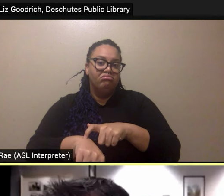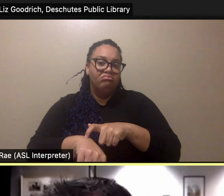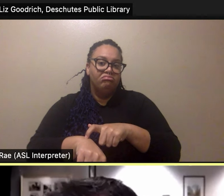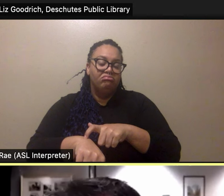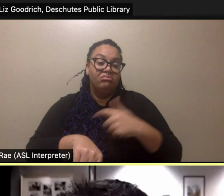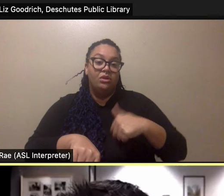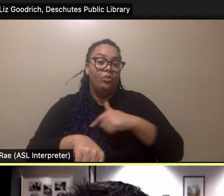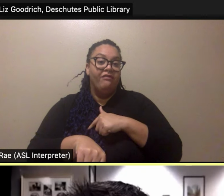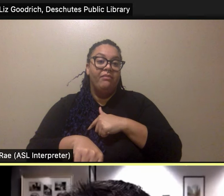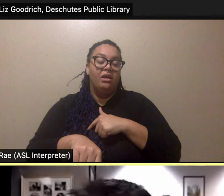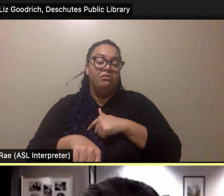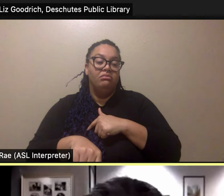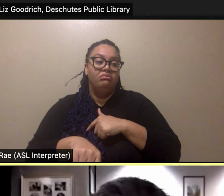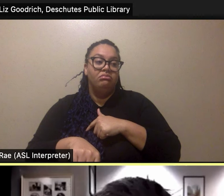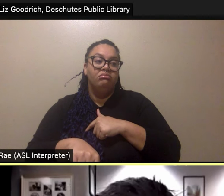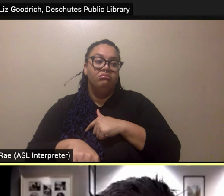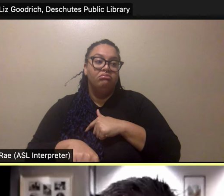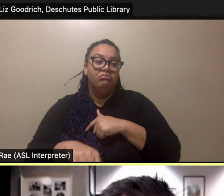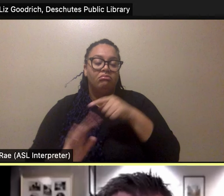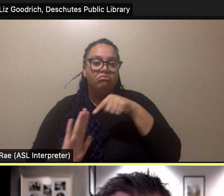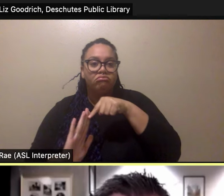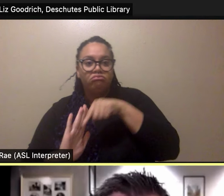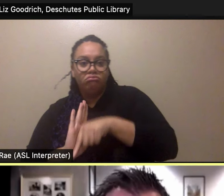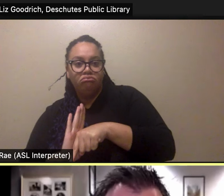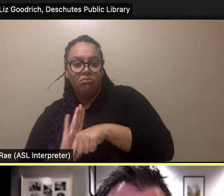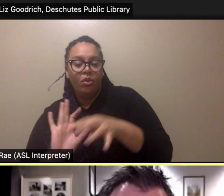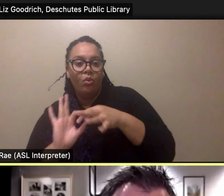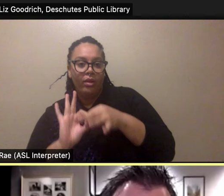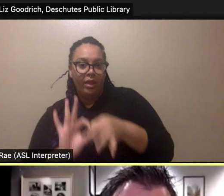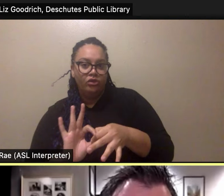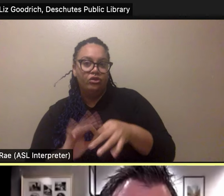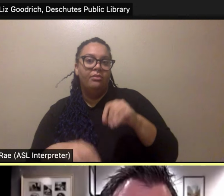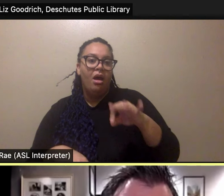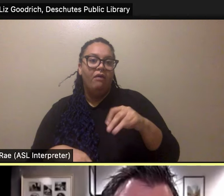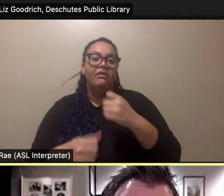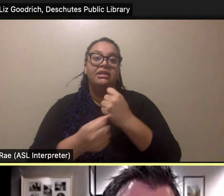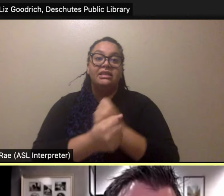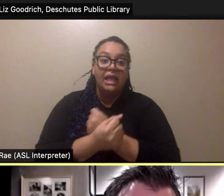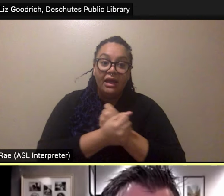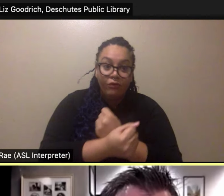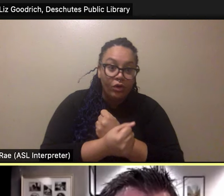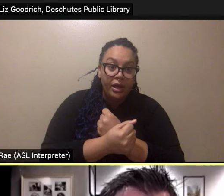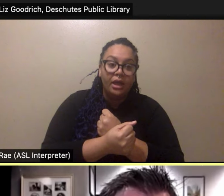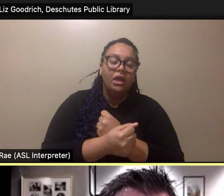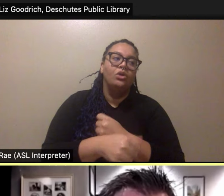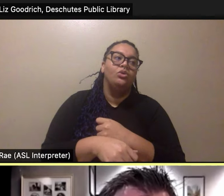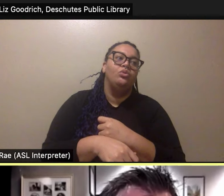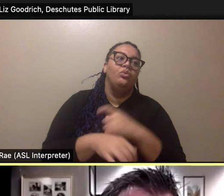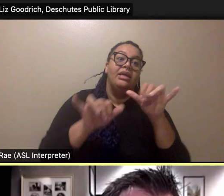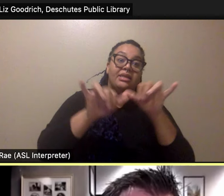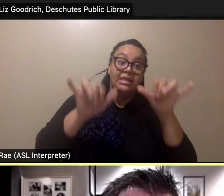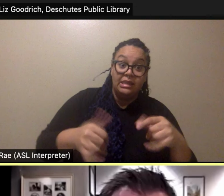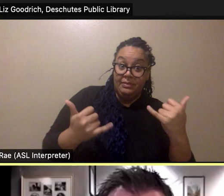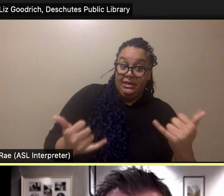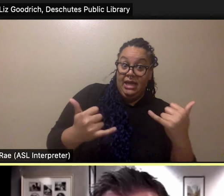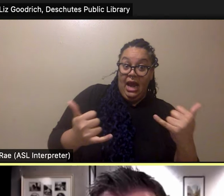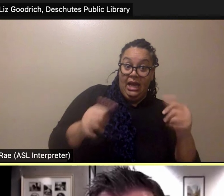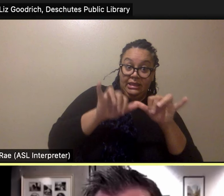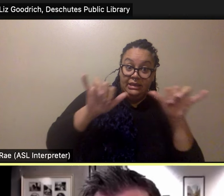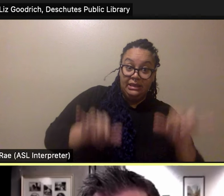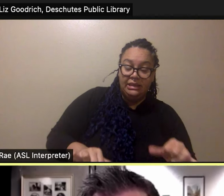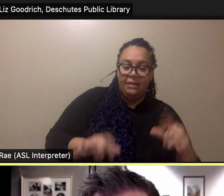we've been exploring the relationship of slavery to the societal institutional system ever since about the